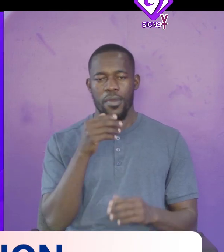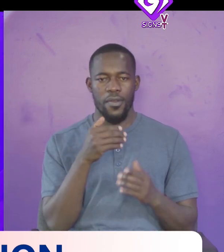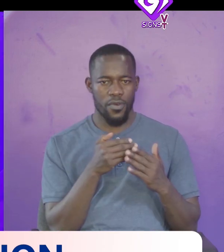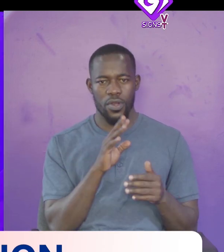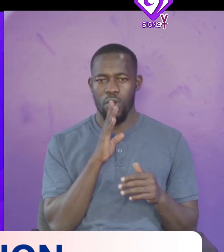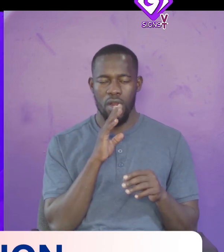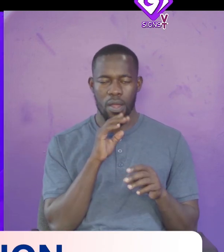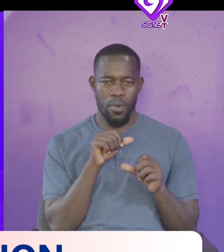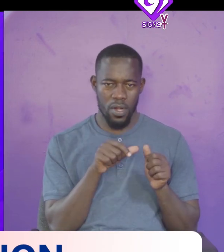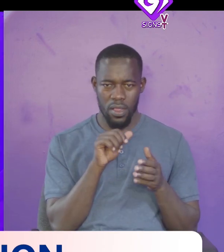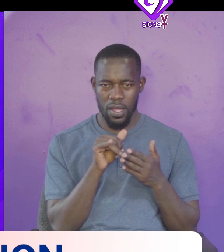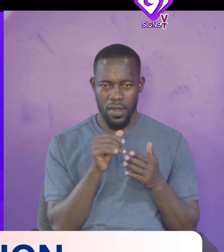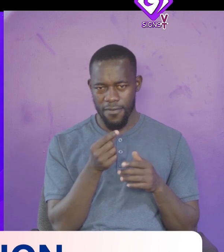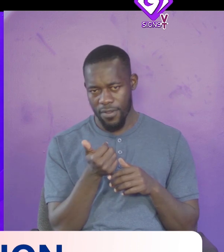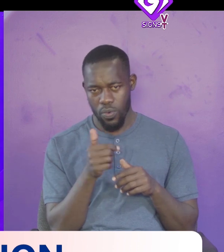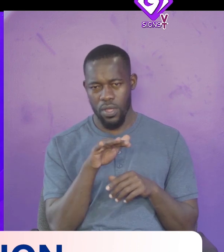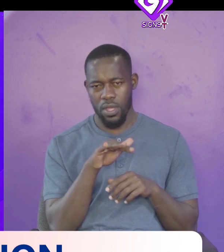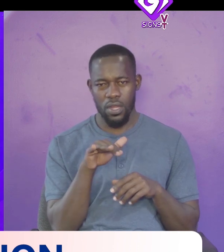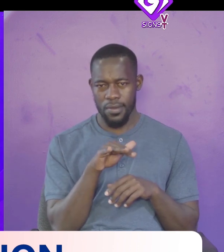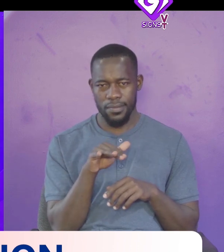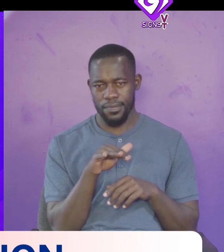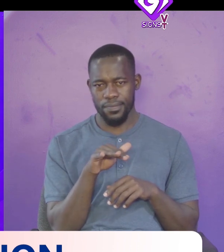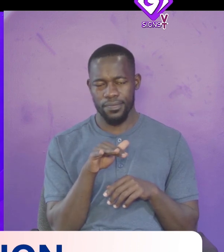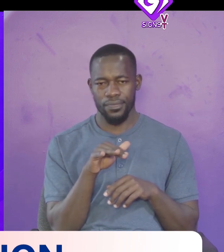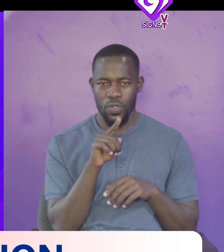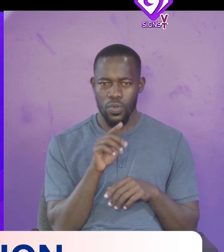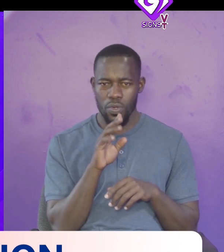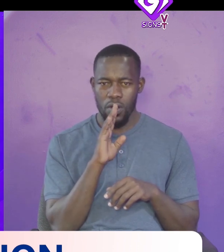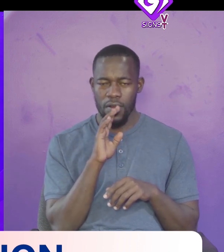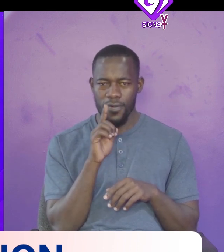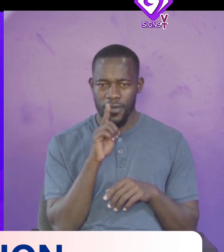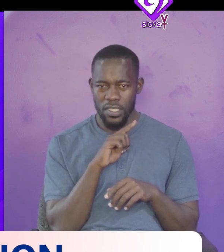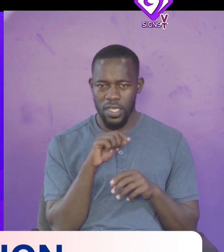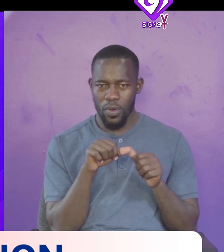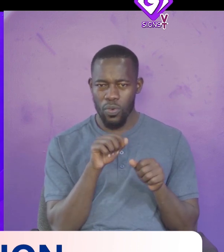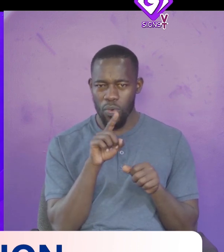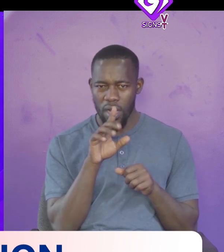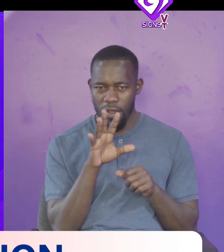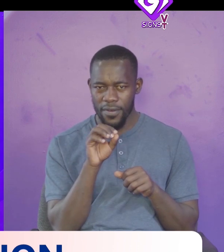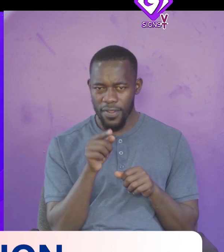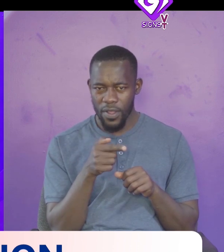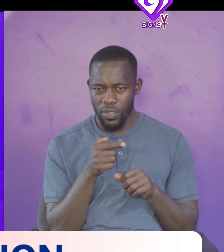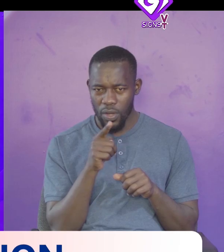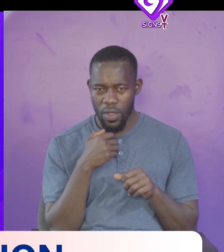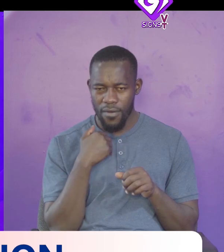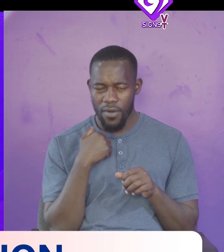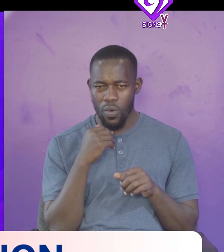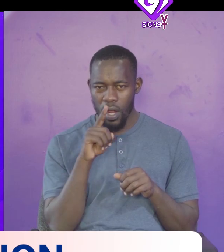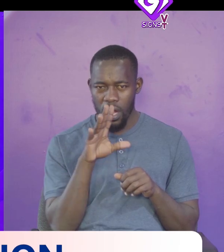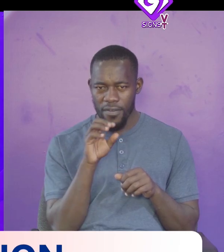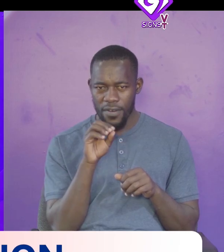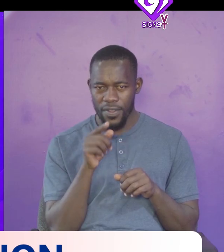about those few areas, just as a highlight, you've mentioned a figure, 150,000. There are some people